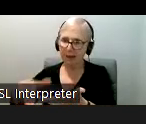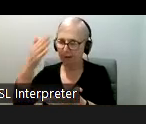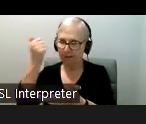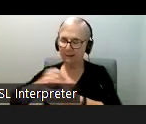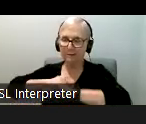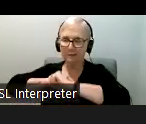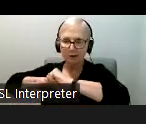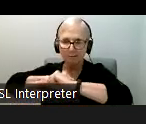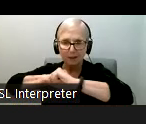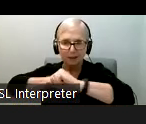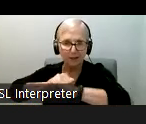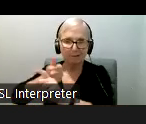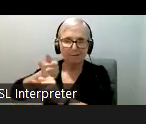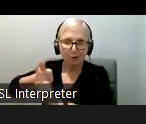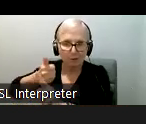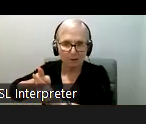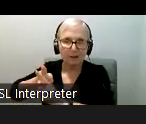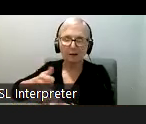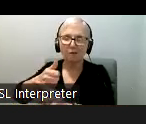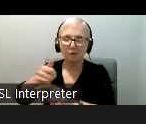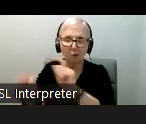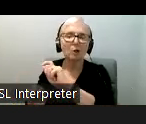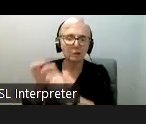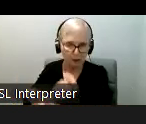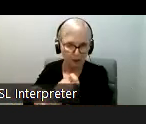advocating for a change or for a position.